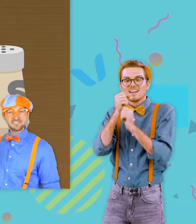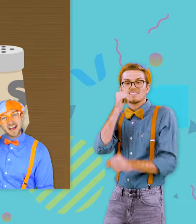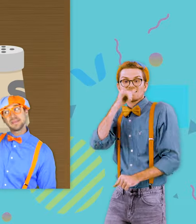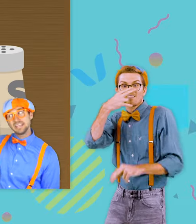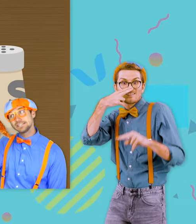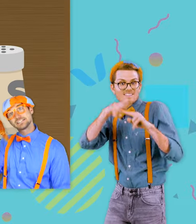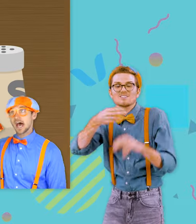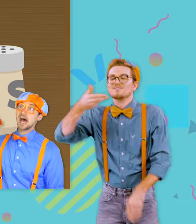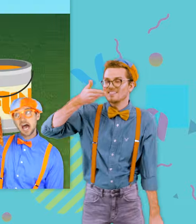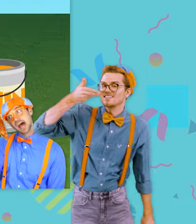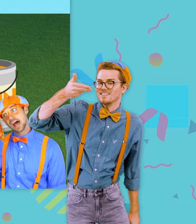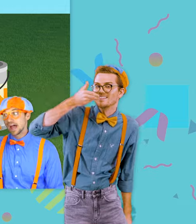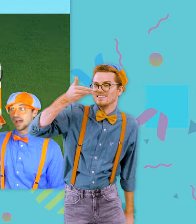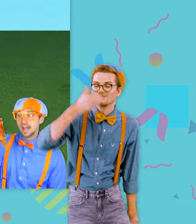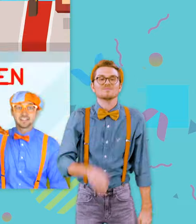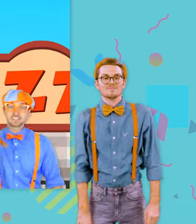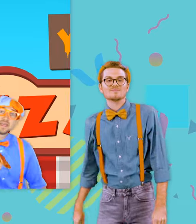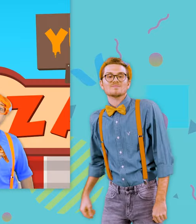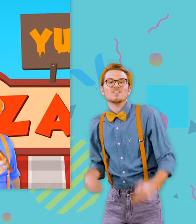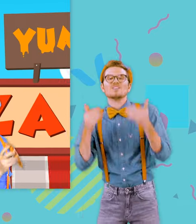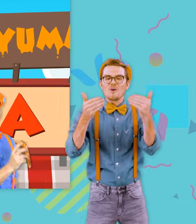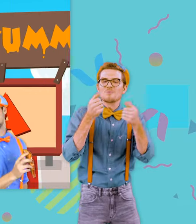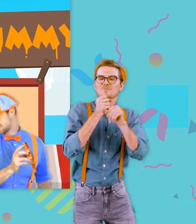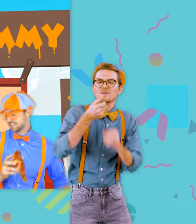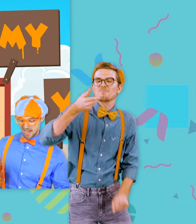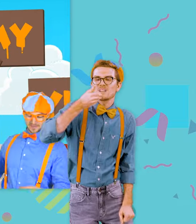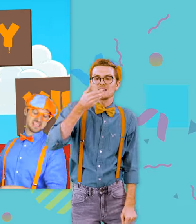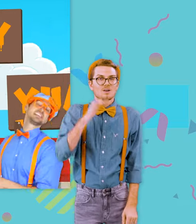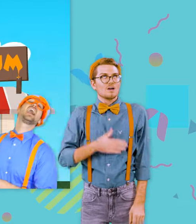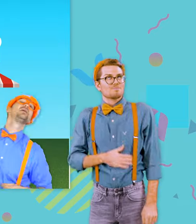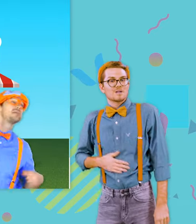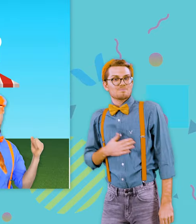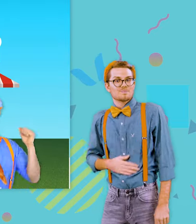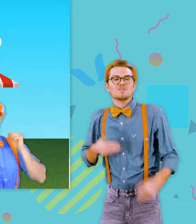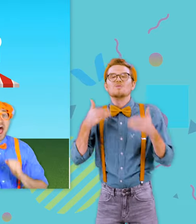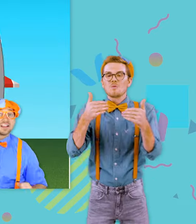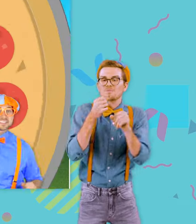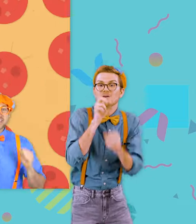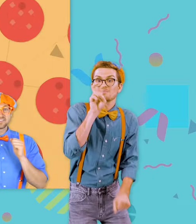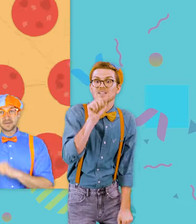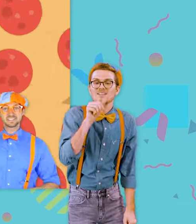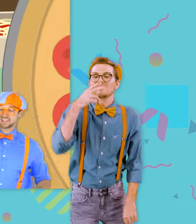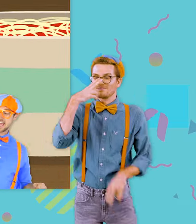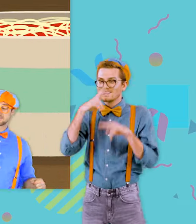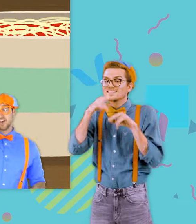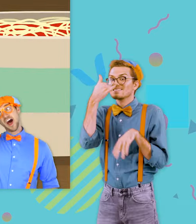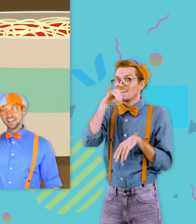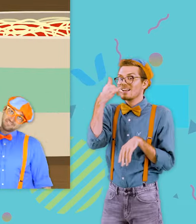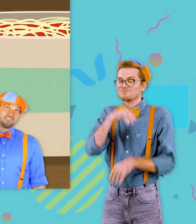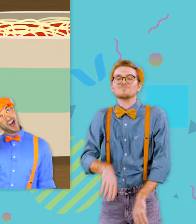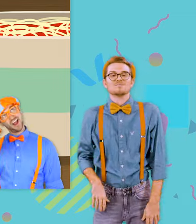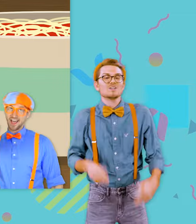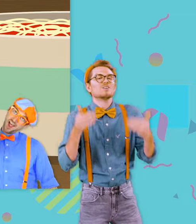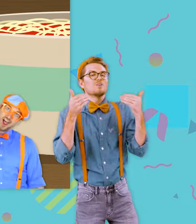a funny, fun pizza. Let's make a pizza that's yummy, yum. Let's make a pizza that's